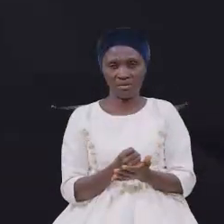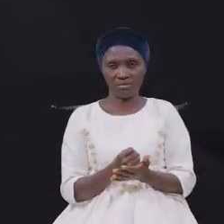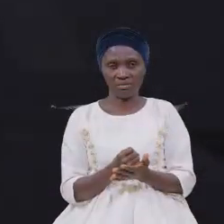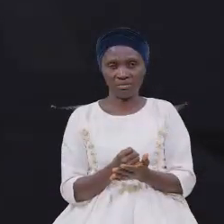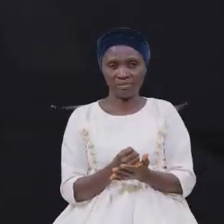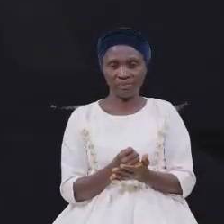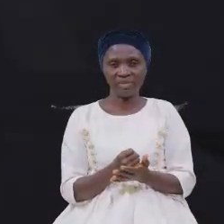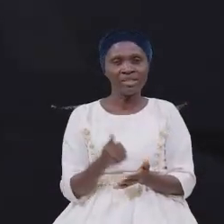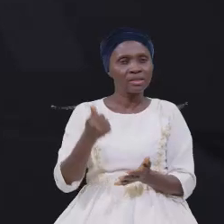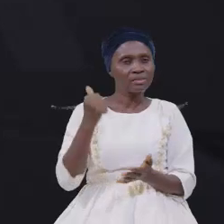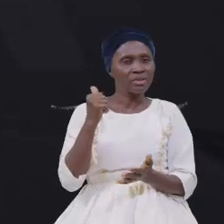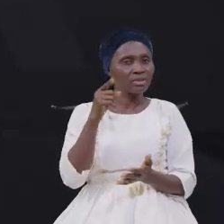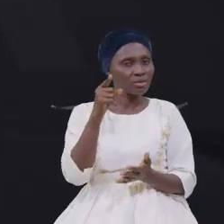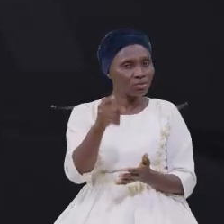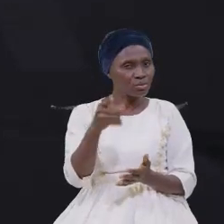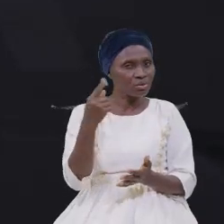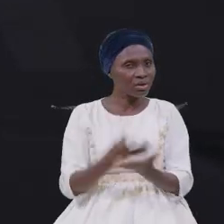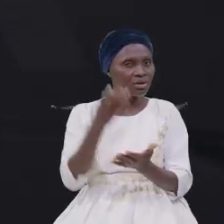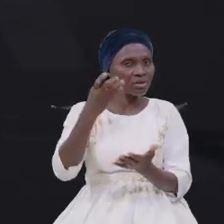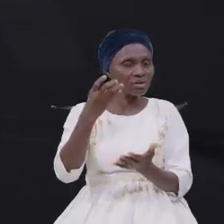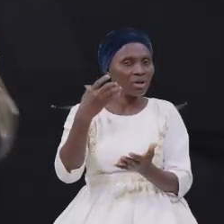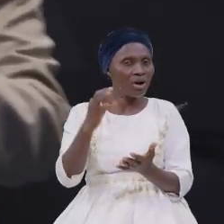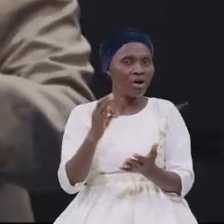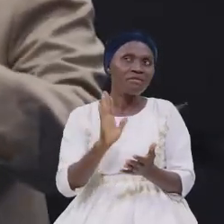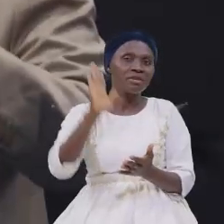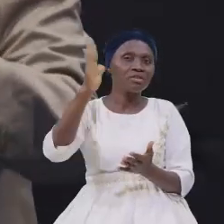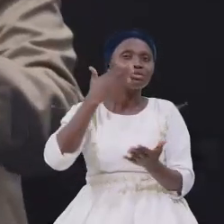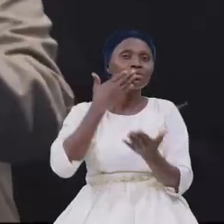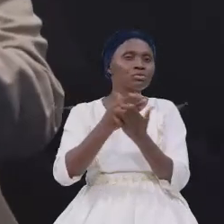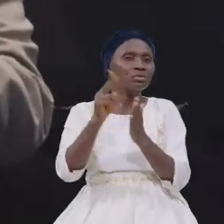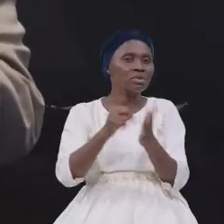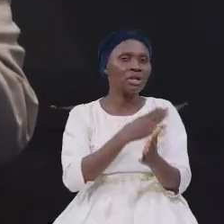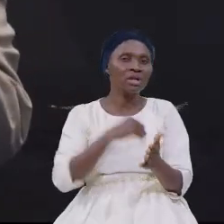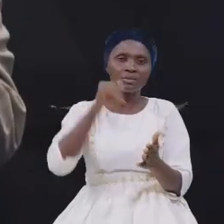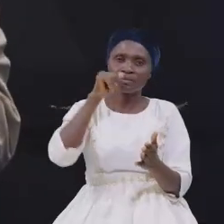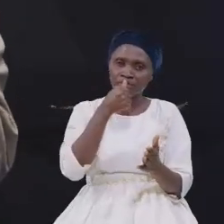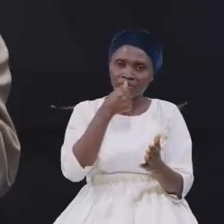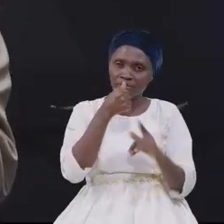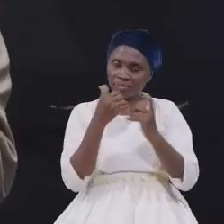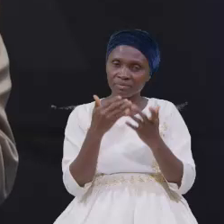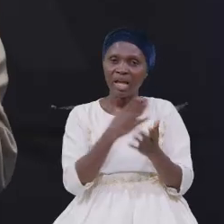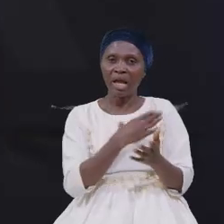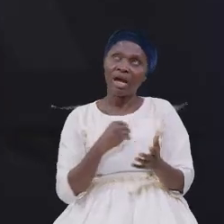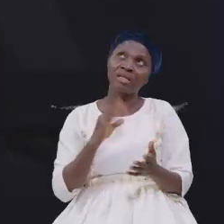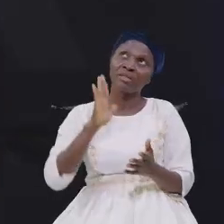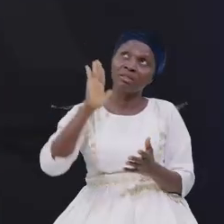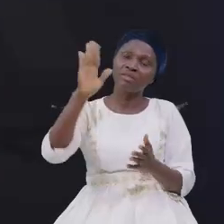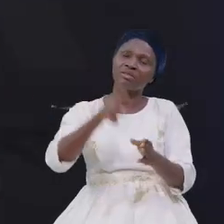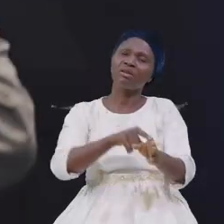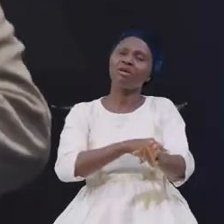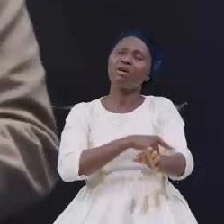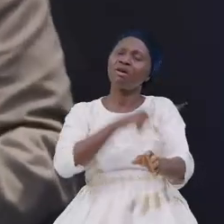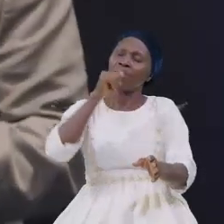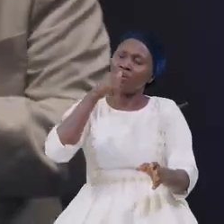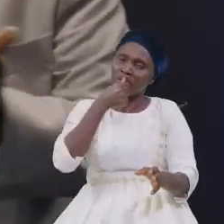his goodness and forbearance and his long suffering, not